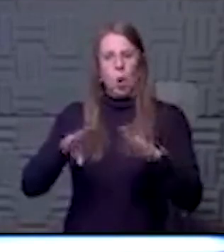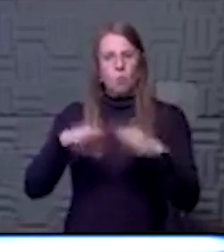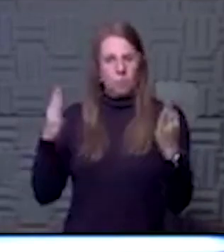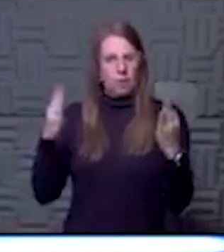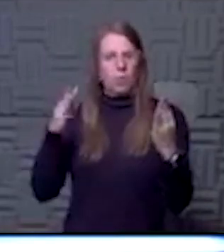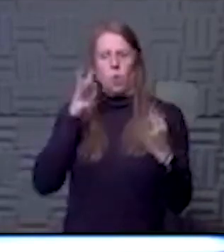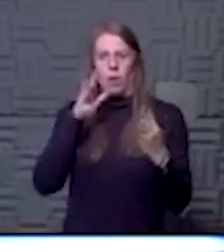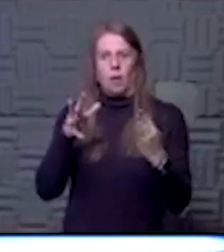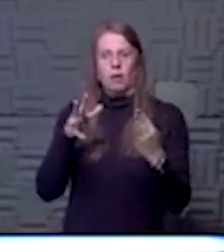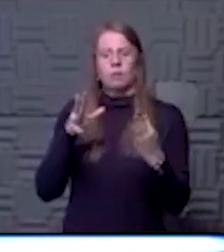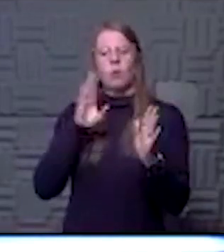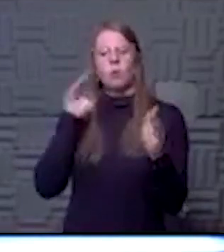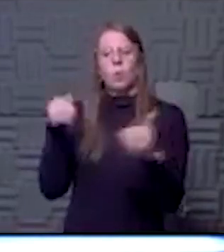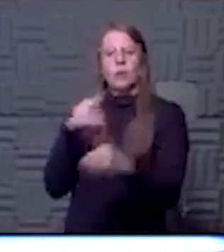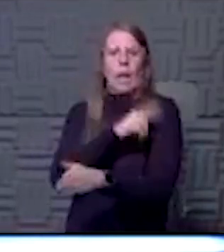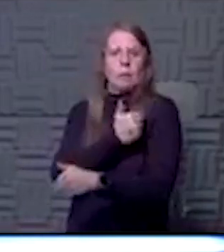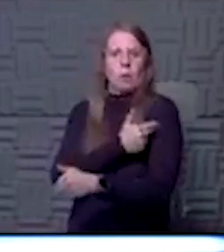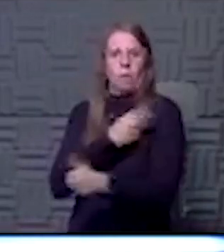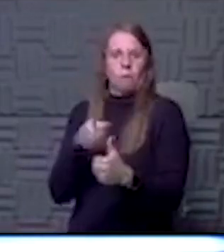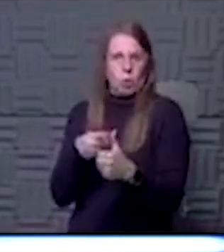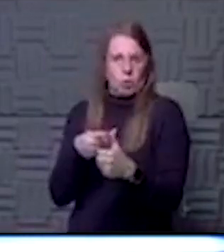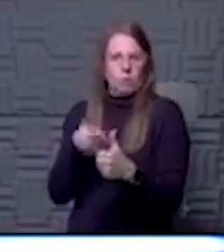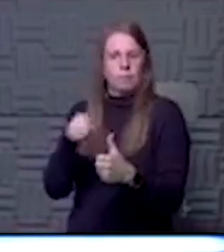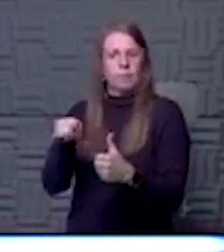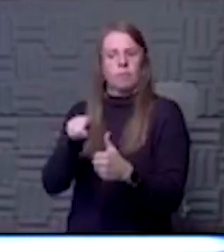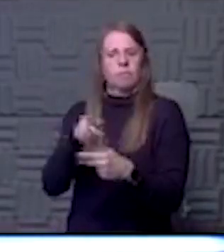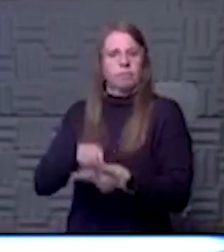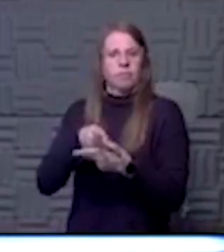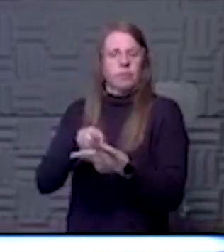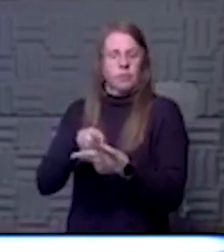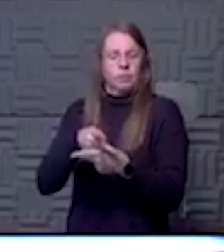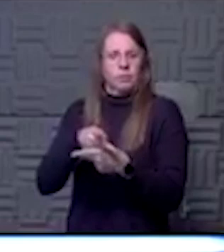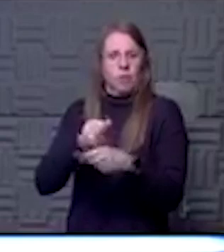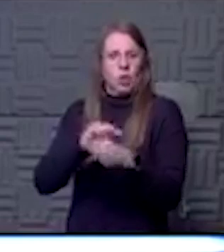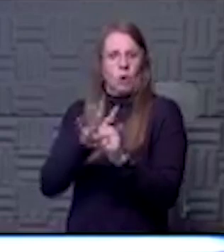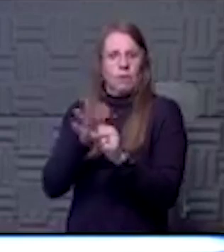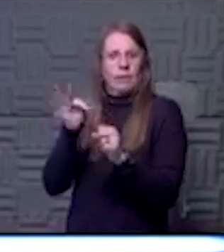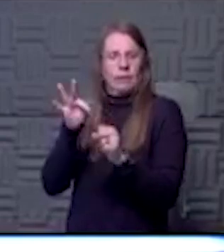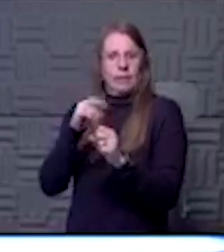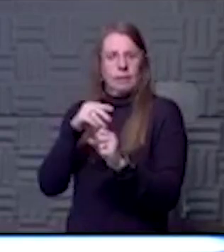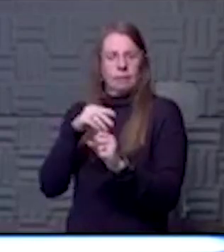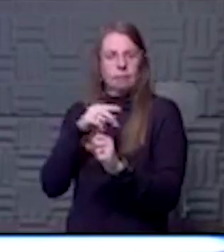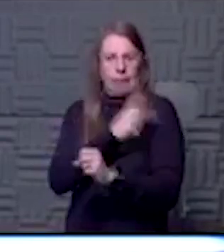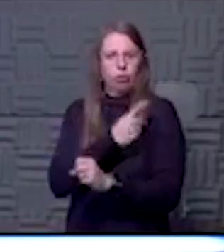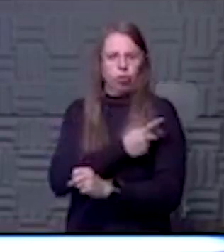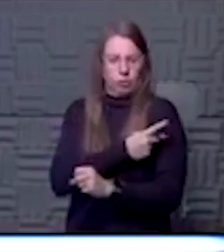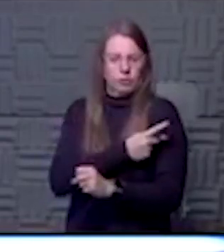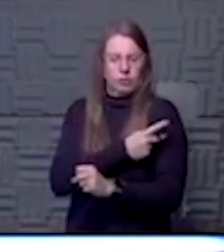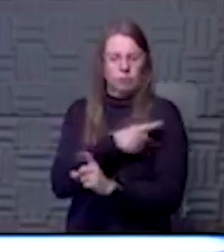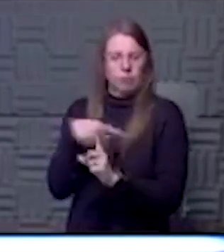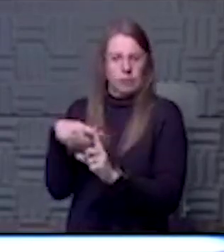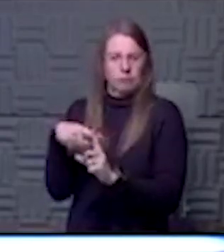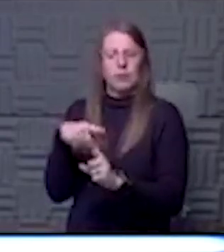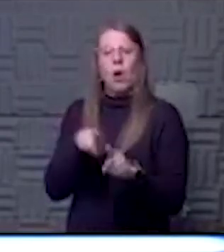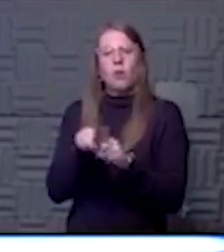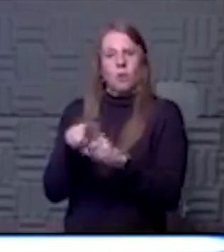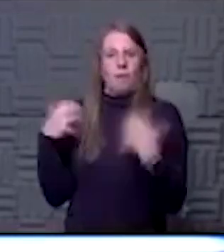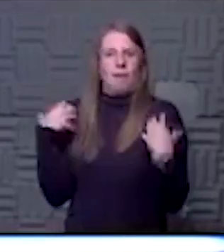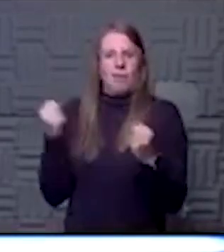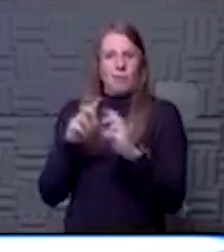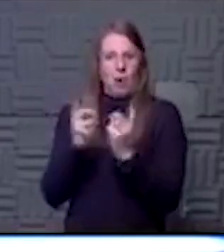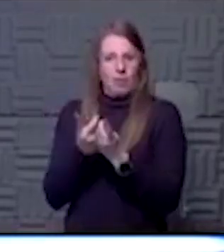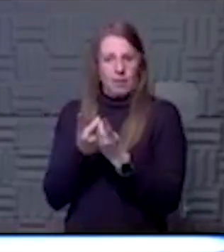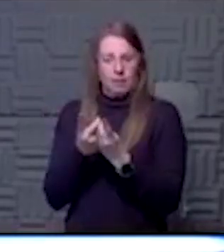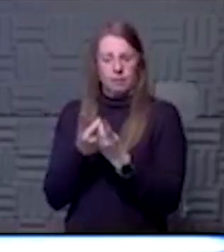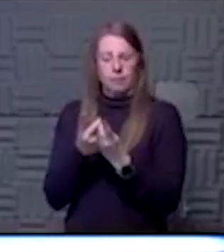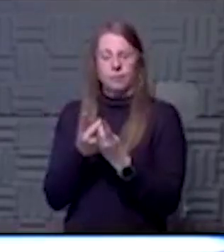targeted first at hospitals that are caring for COVID patients and also the health departments. And